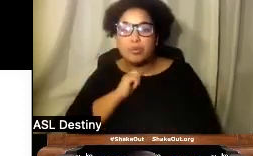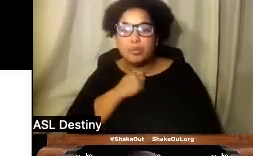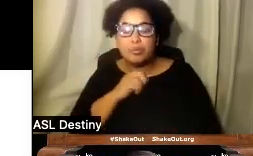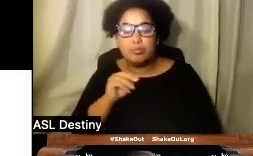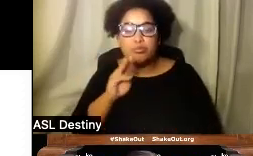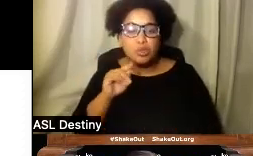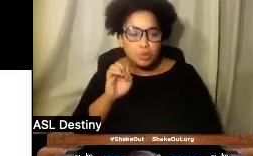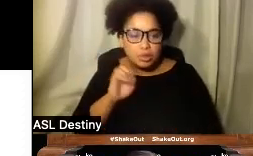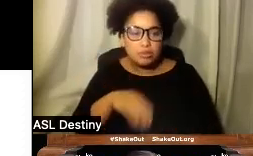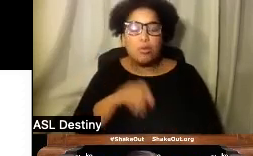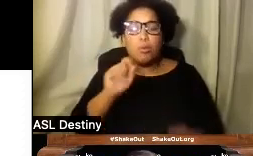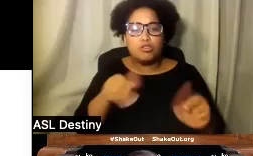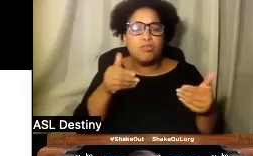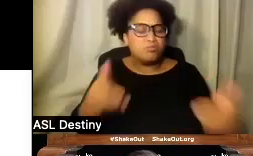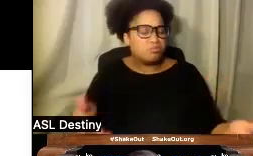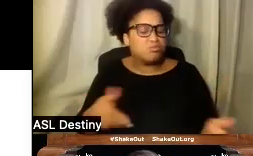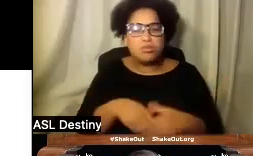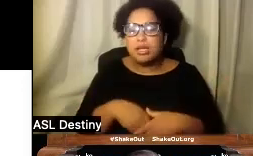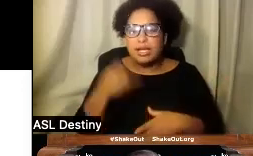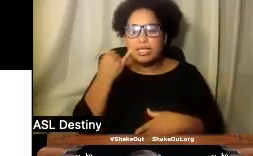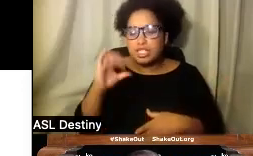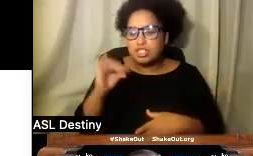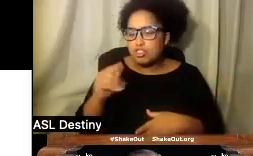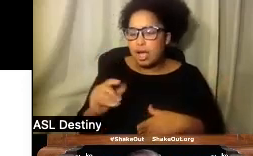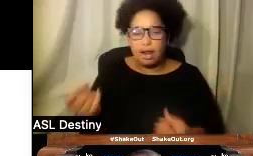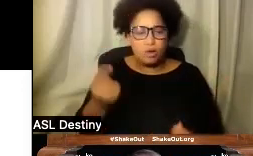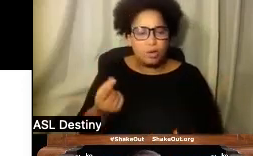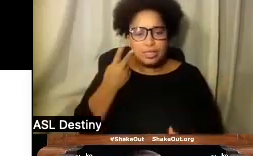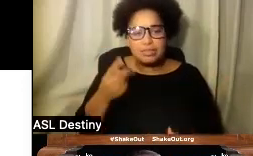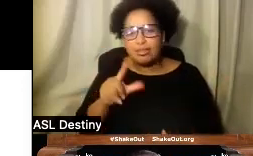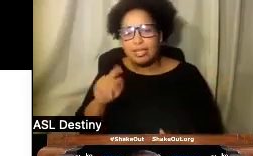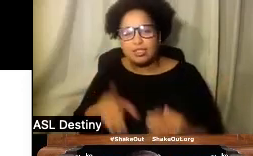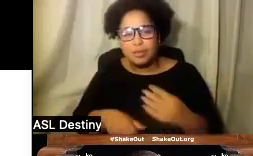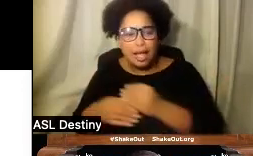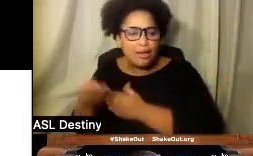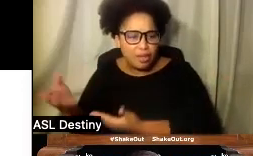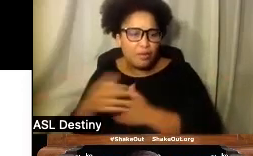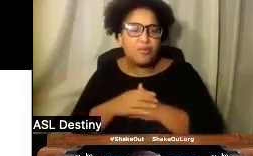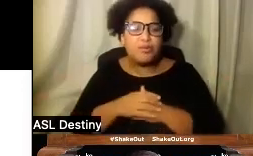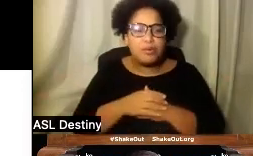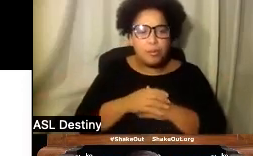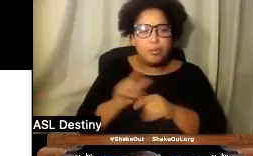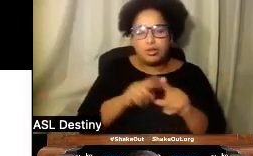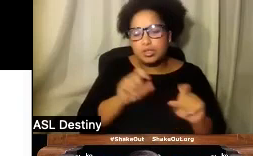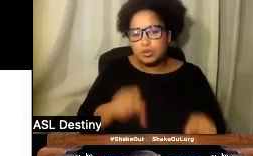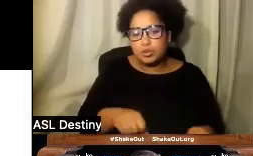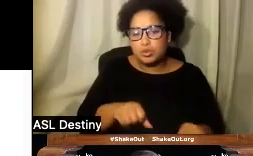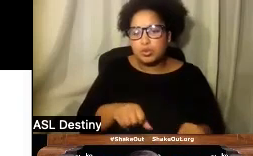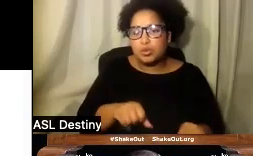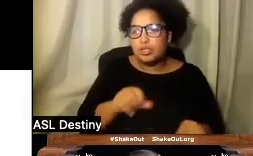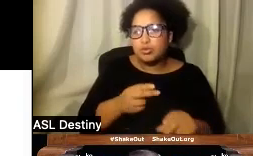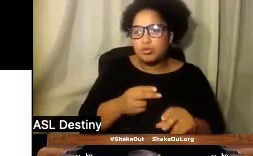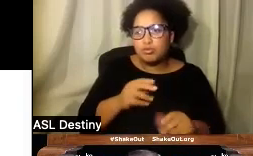and ask questions in the chat, where you're seeing a lot of great links being added, but you can also be asking your